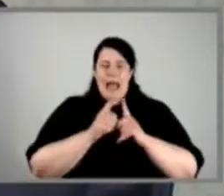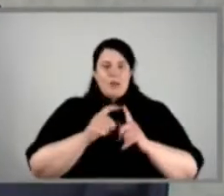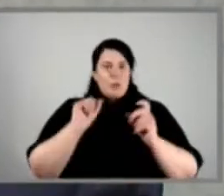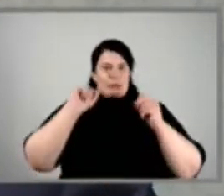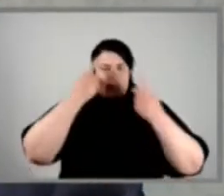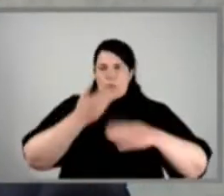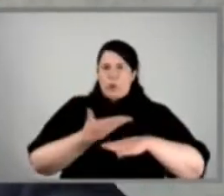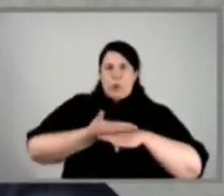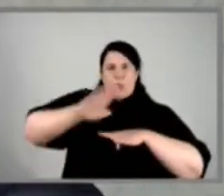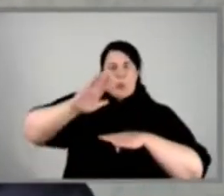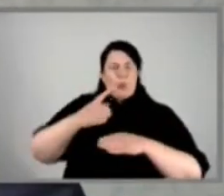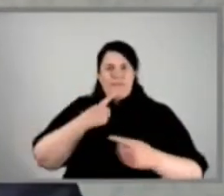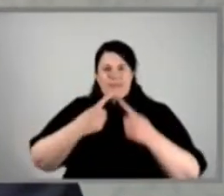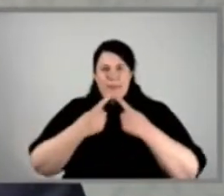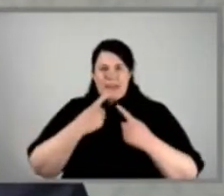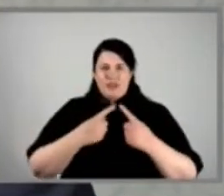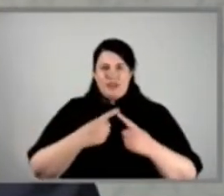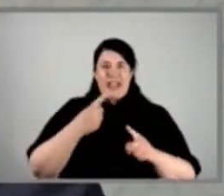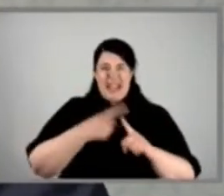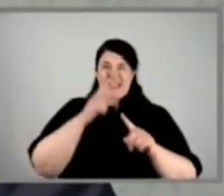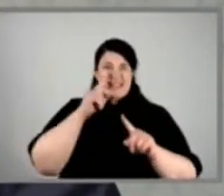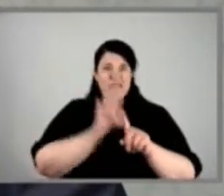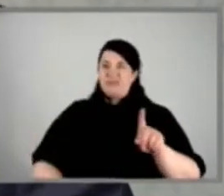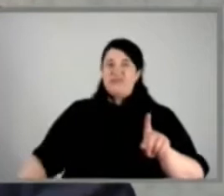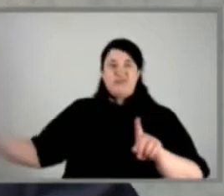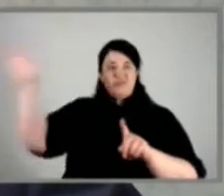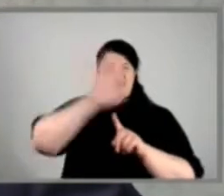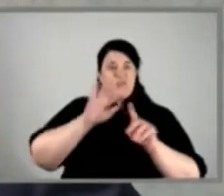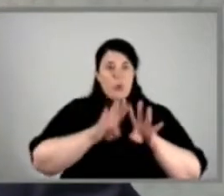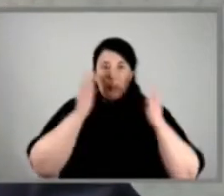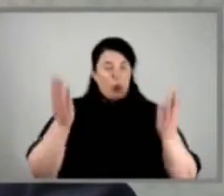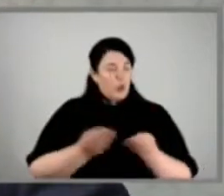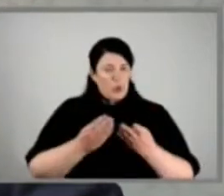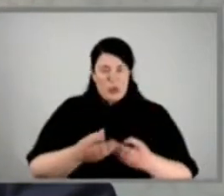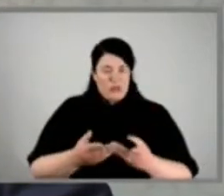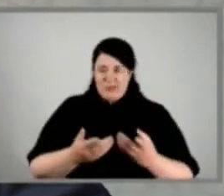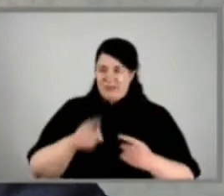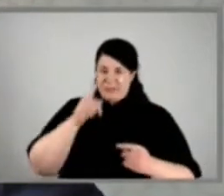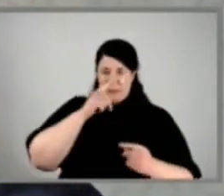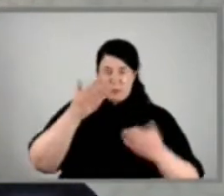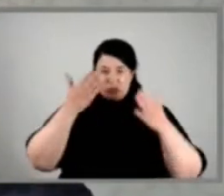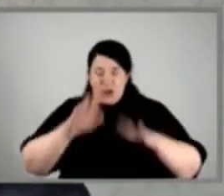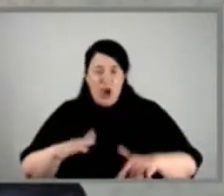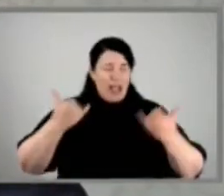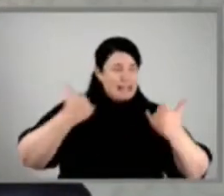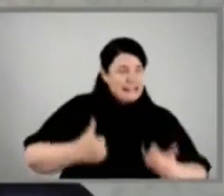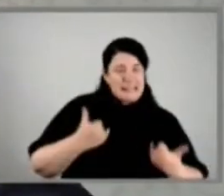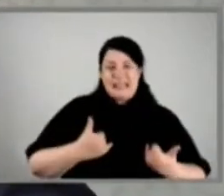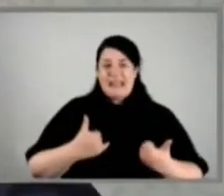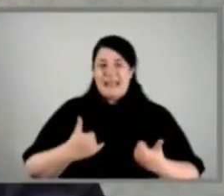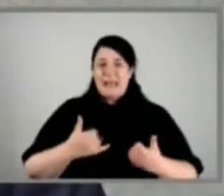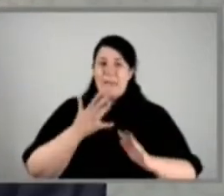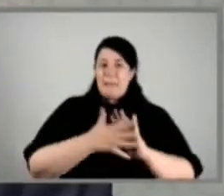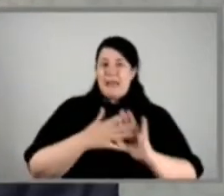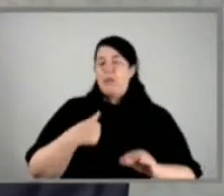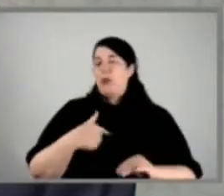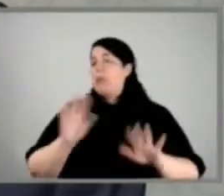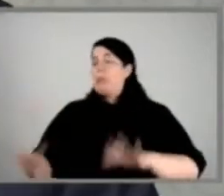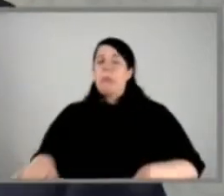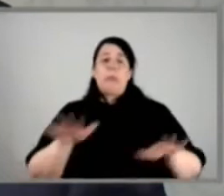caused havoc, as you know, around the world, and so we cannot afford to rest on our laurels, and the states